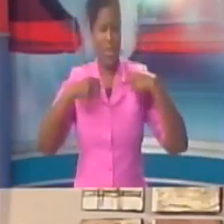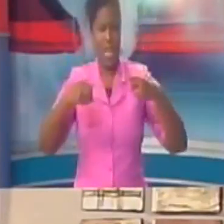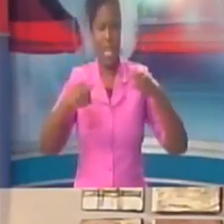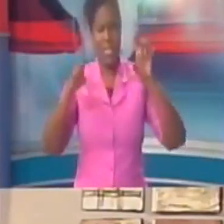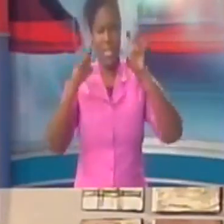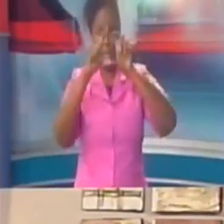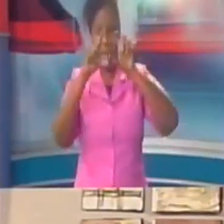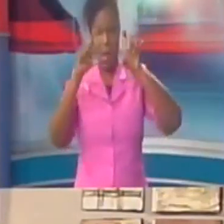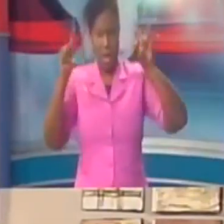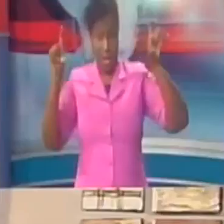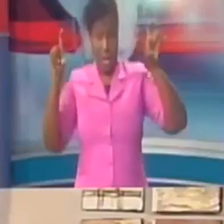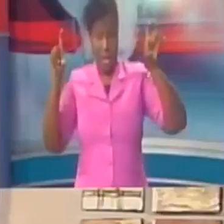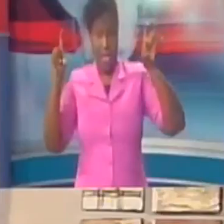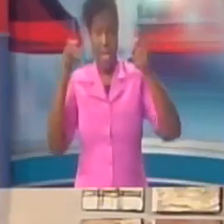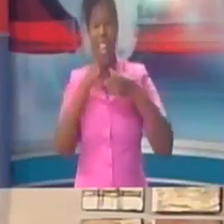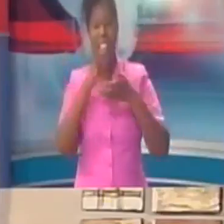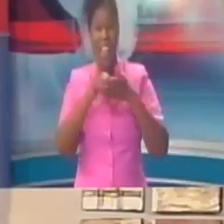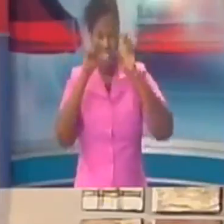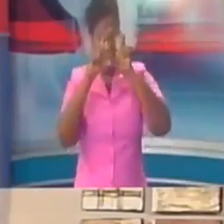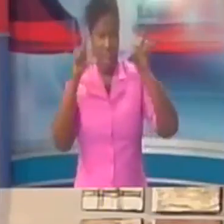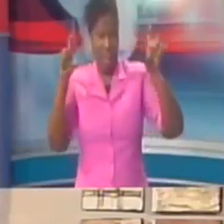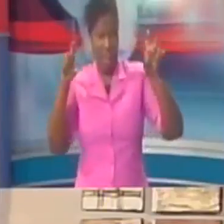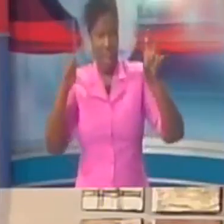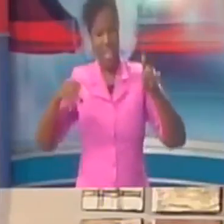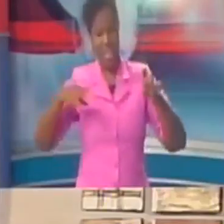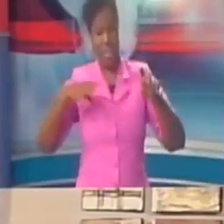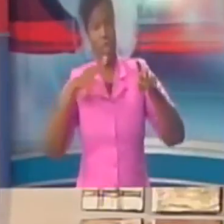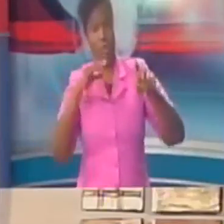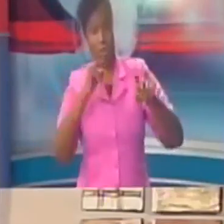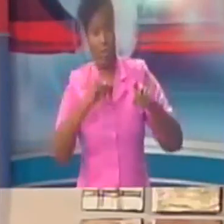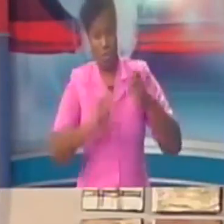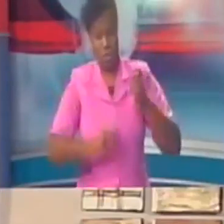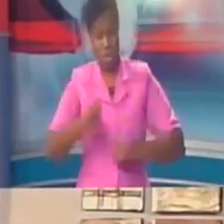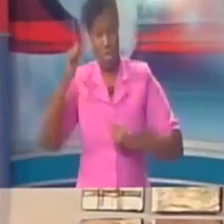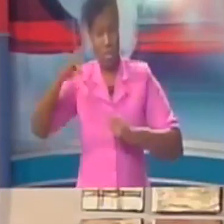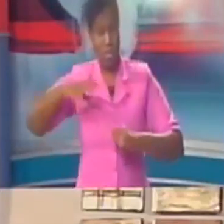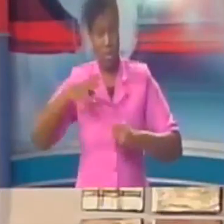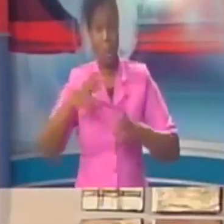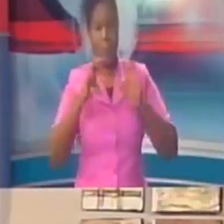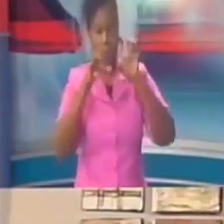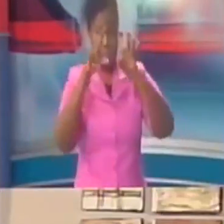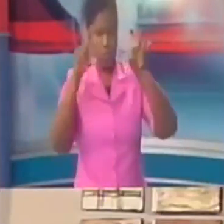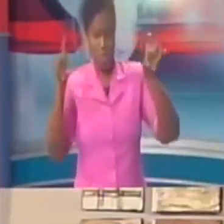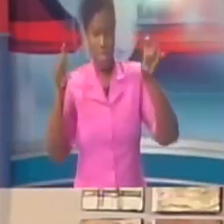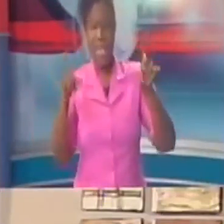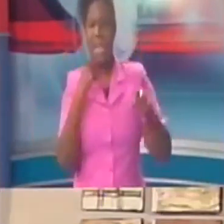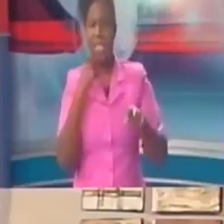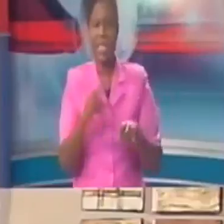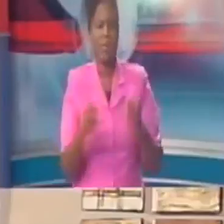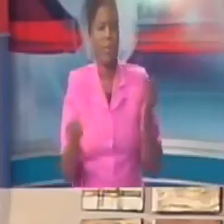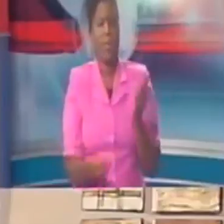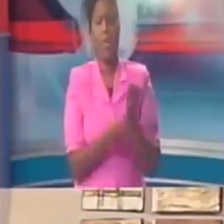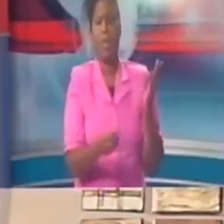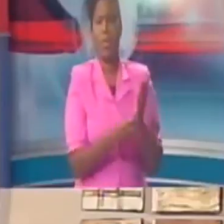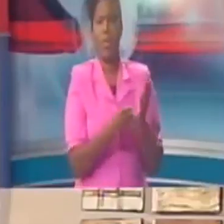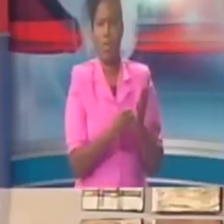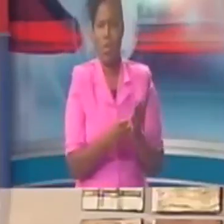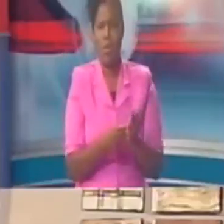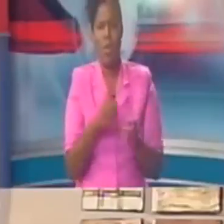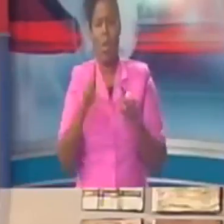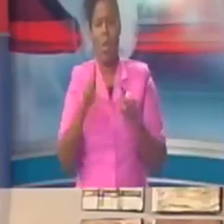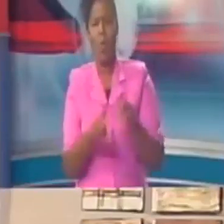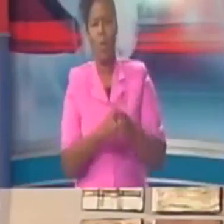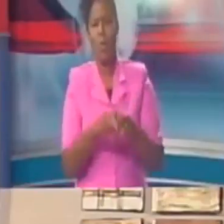pharmacies and groceries. Let me state categorically, it does not apply to pharmacies